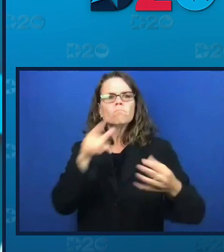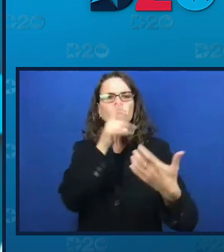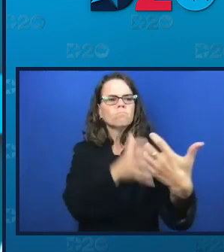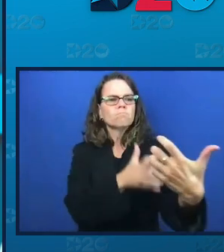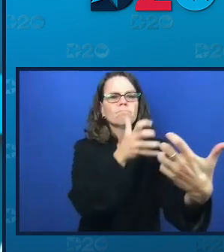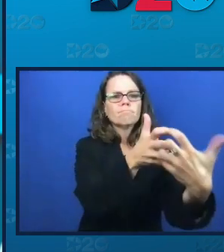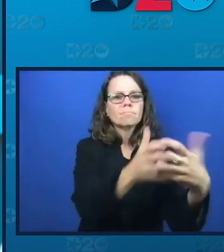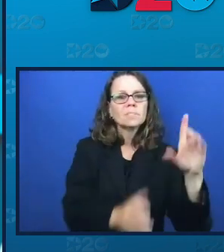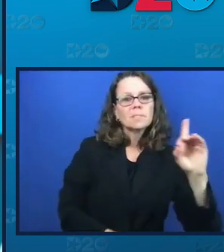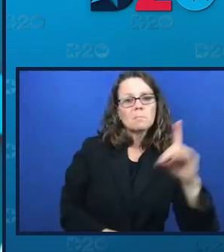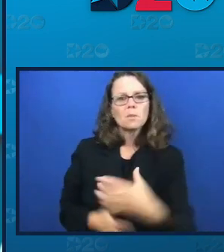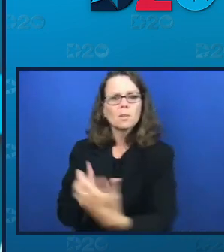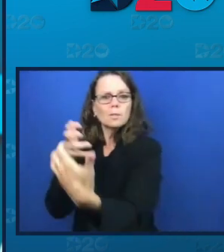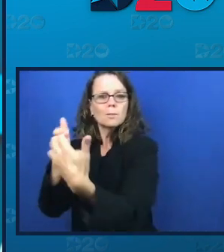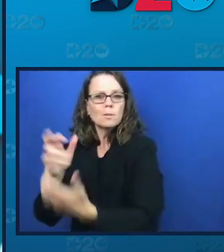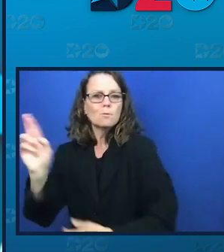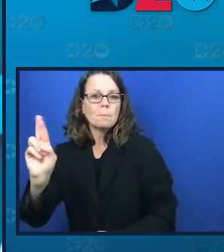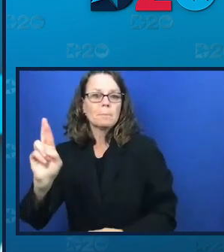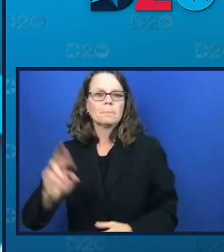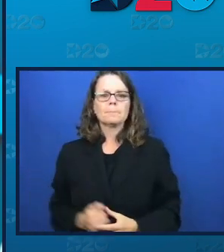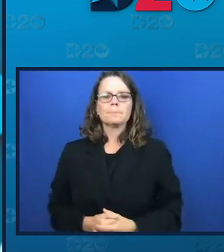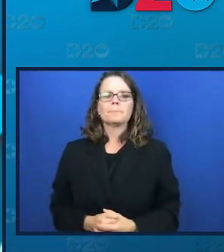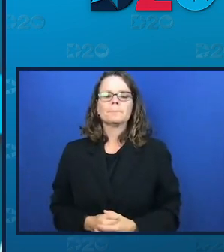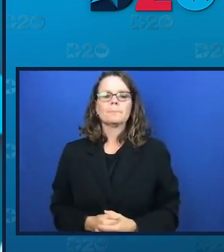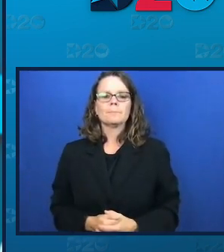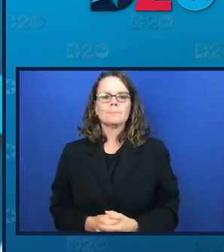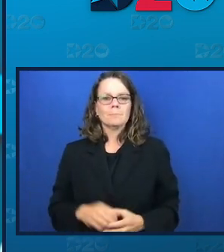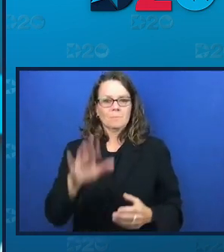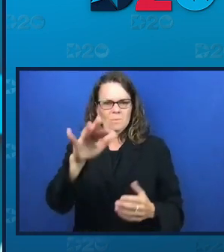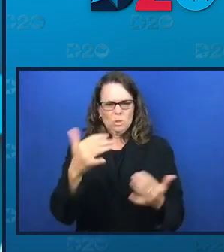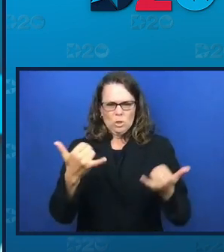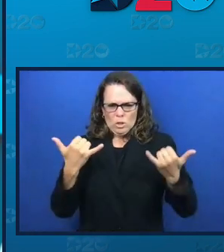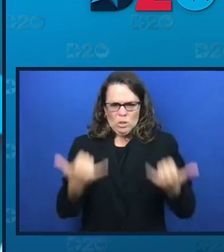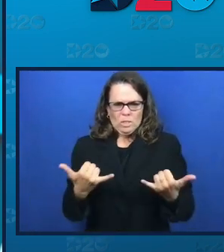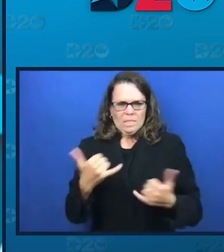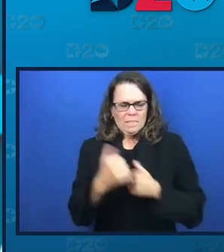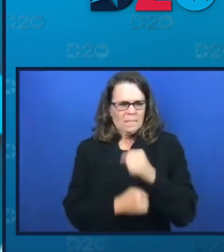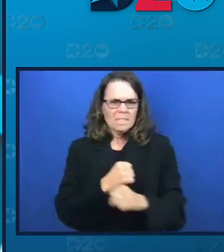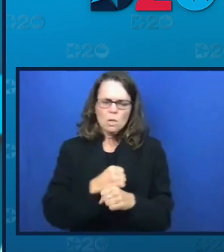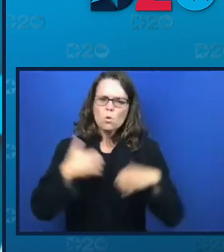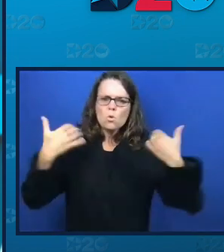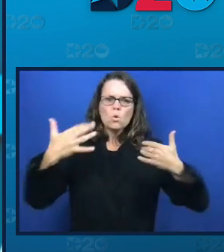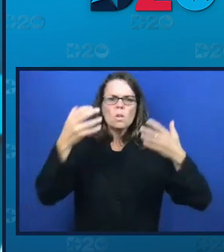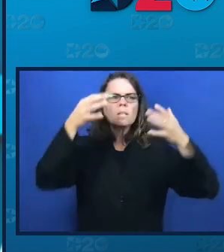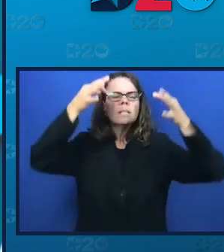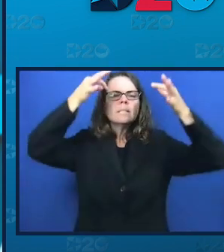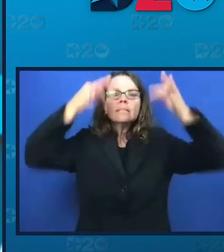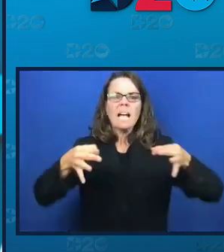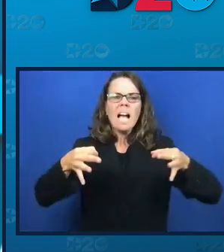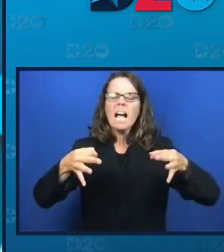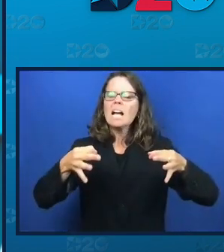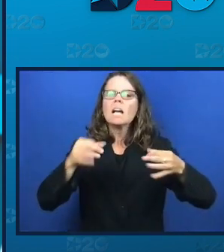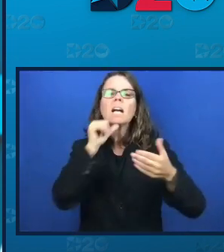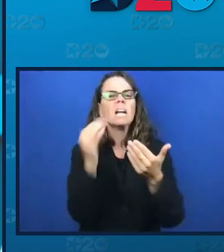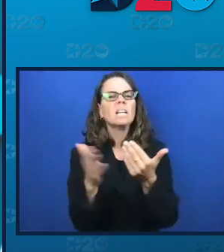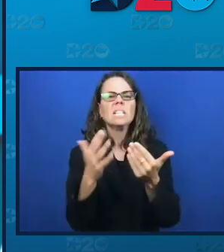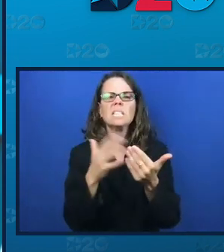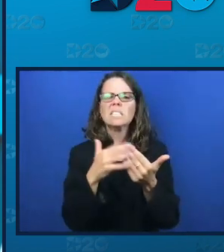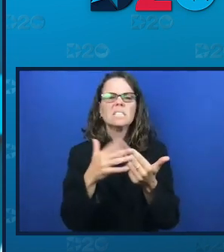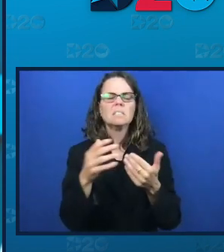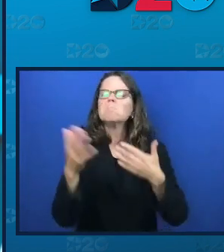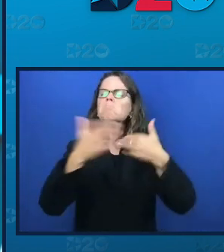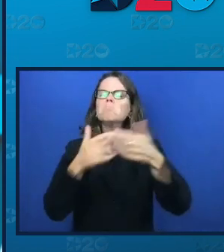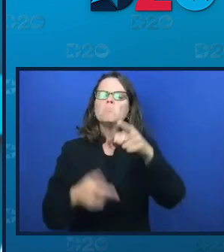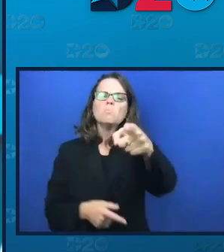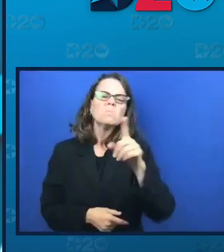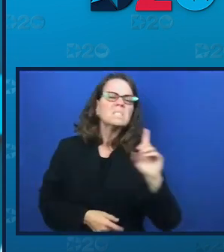matter what you think about Donald Trump or Joe Biden, no matter which party you belong to, or whether you belong to any party at all, your job